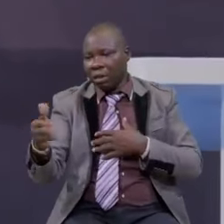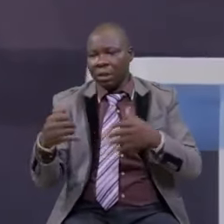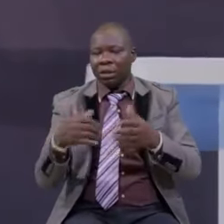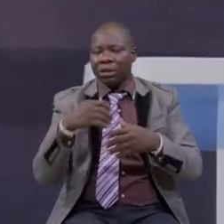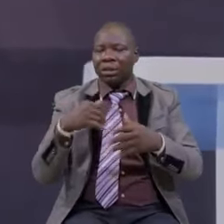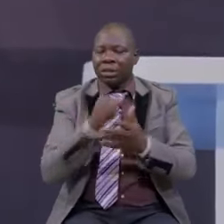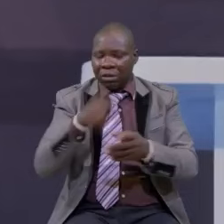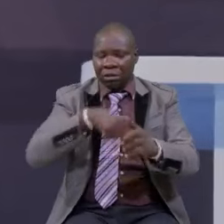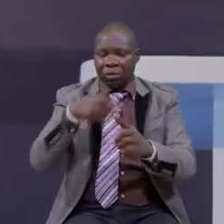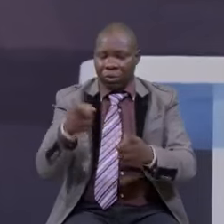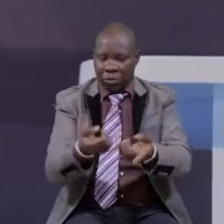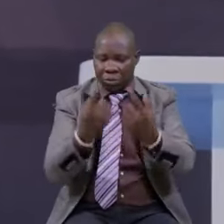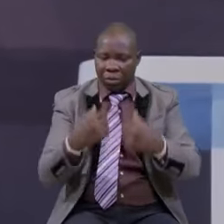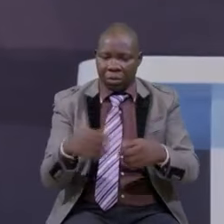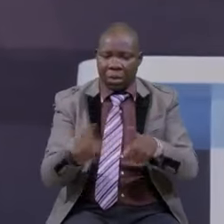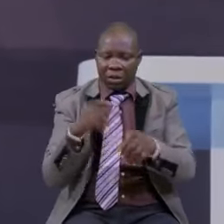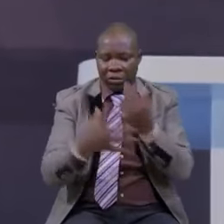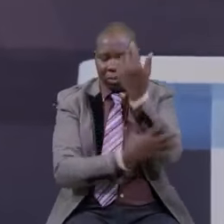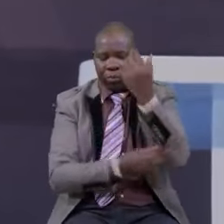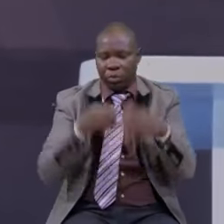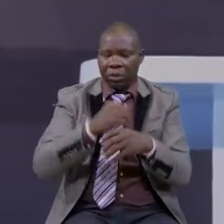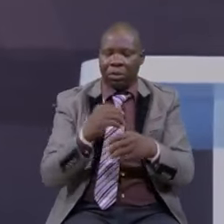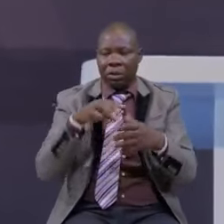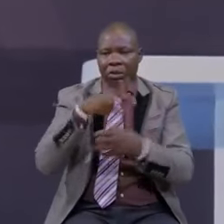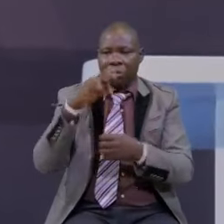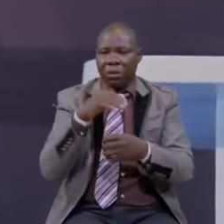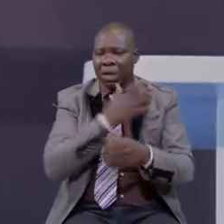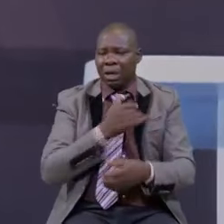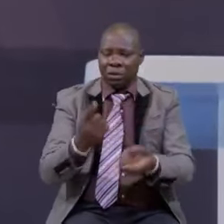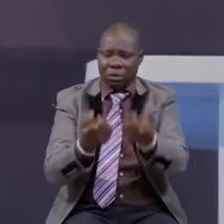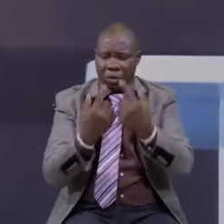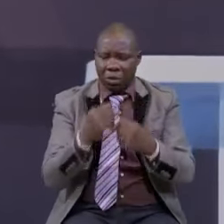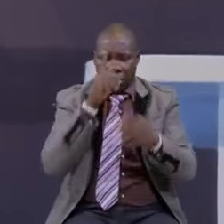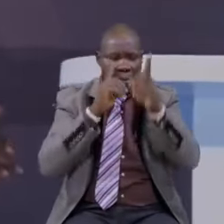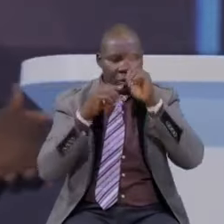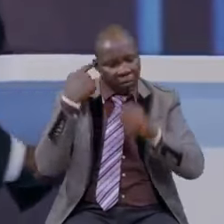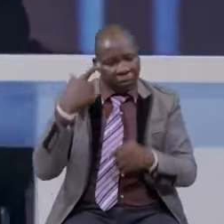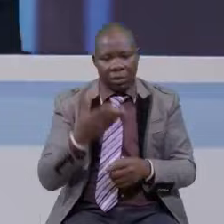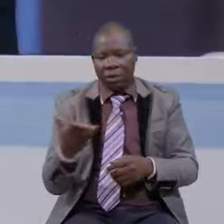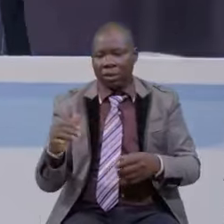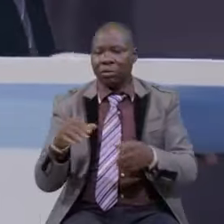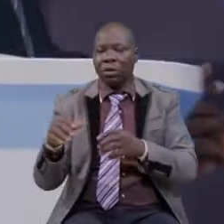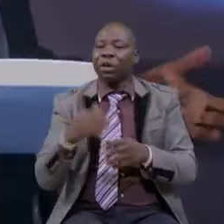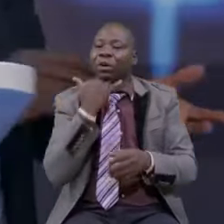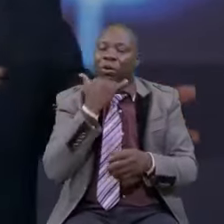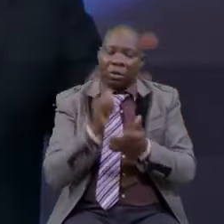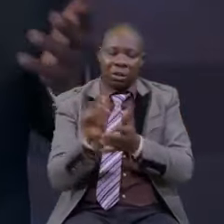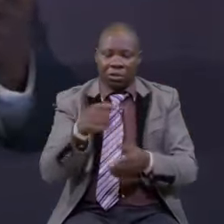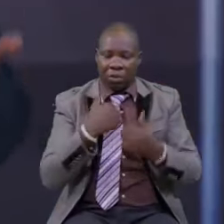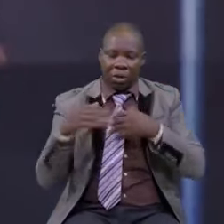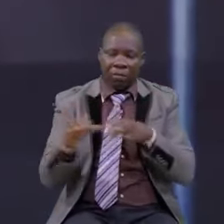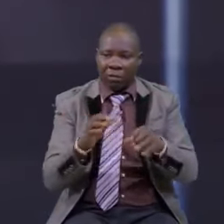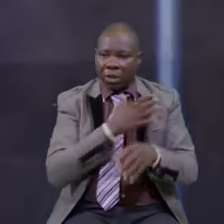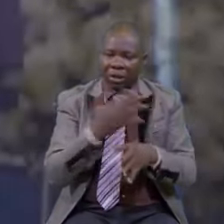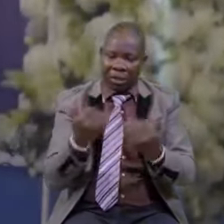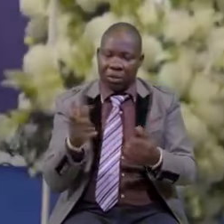poor in spirit, and you come mourning for the things wrong that you have done. And now you are meek, you